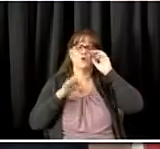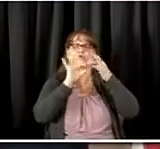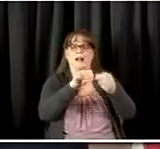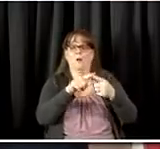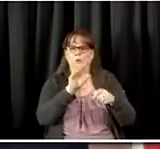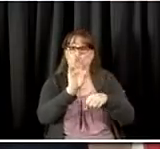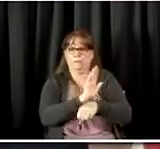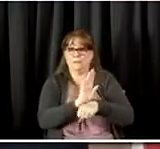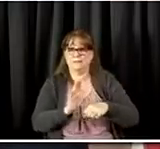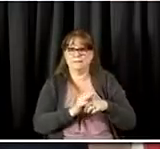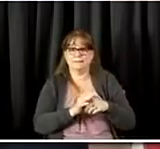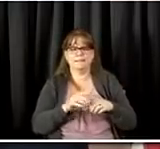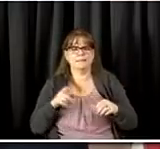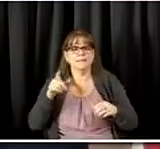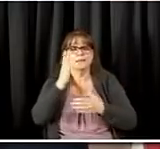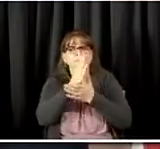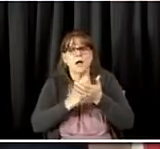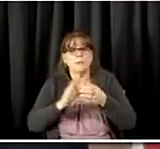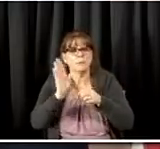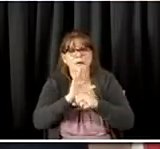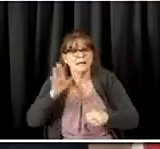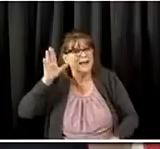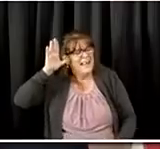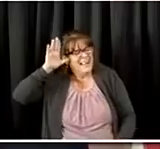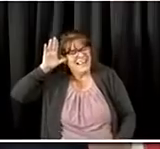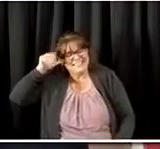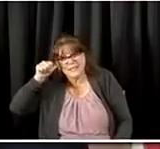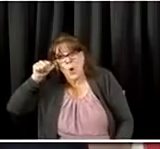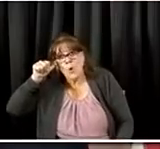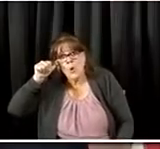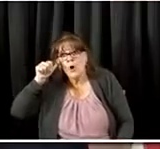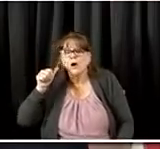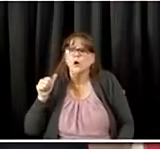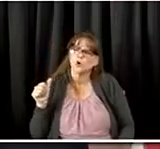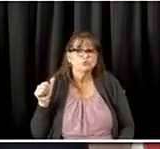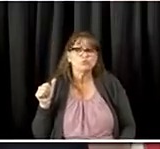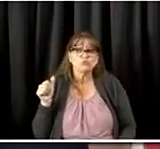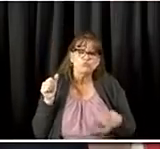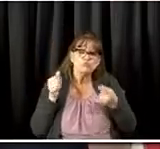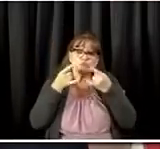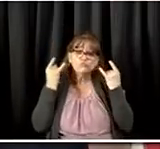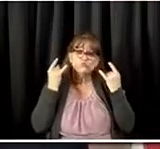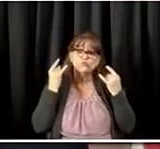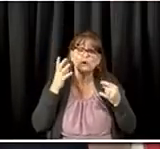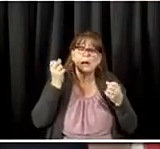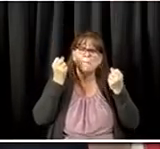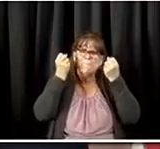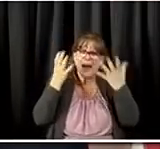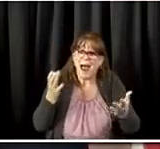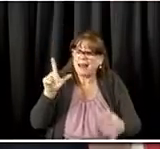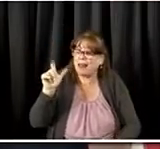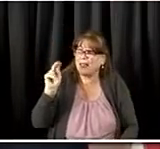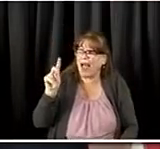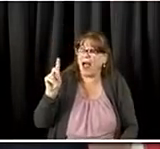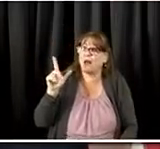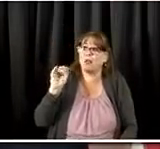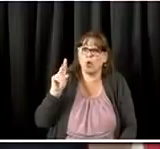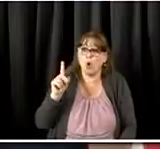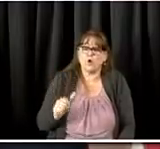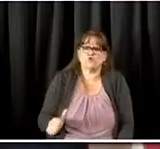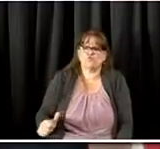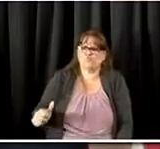en masse. In Loveland, as you probably know, nearly 100 businesses now are defying the county's move from level yellow to level red, meaning